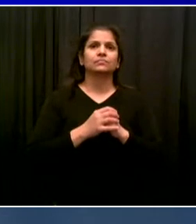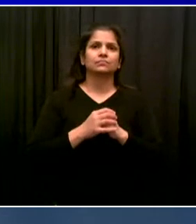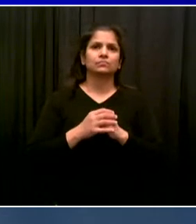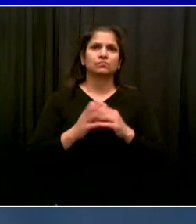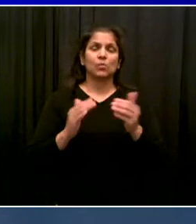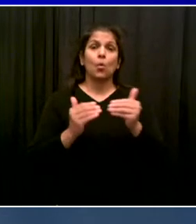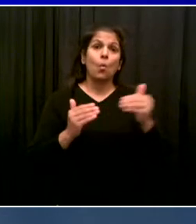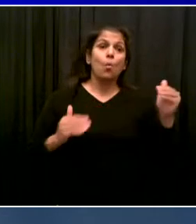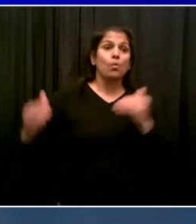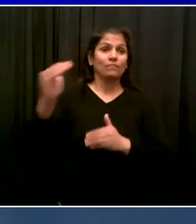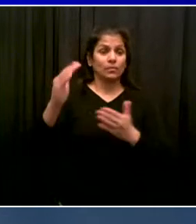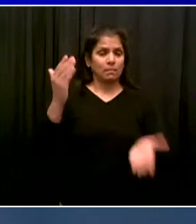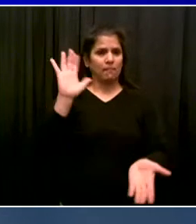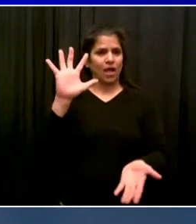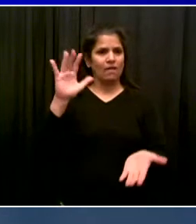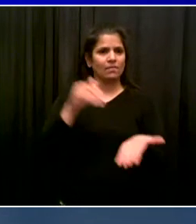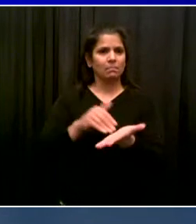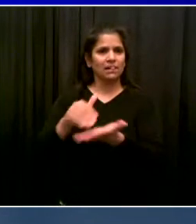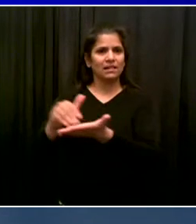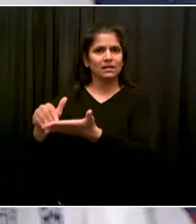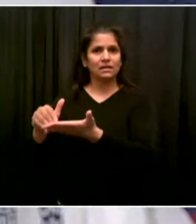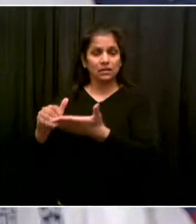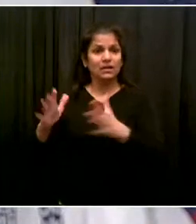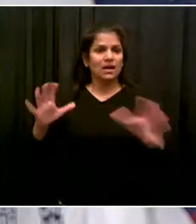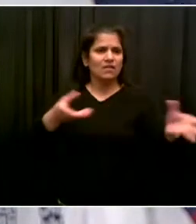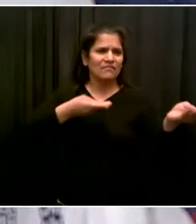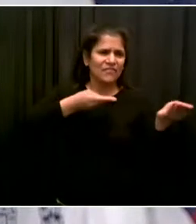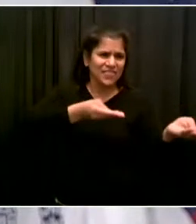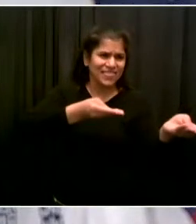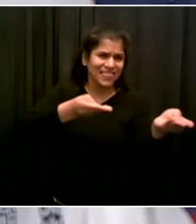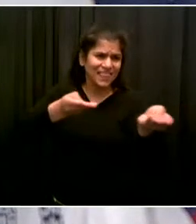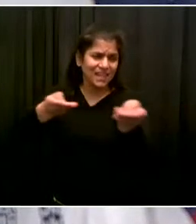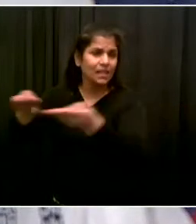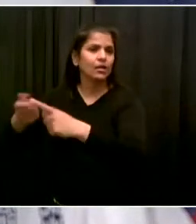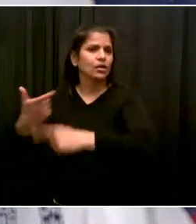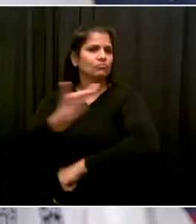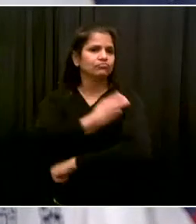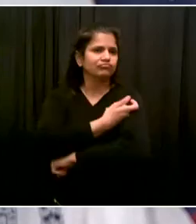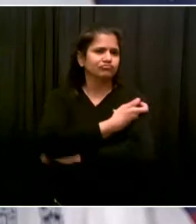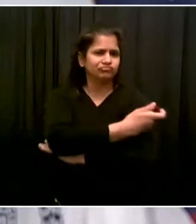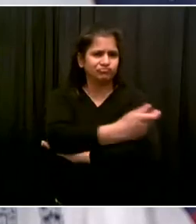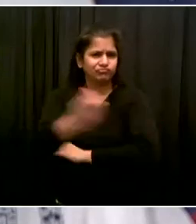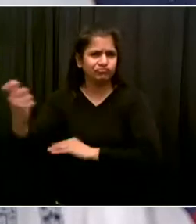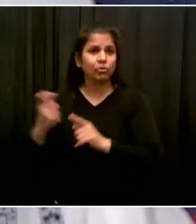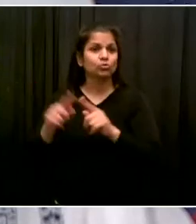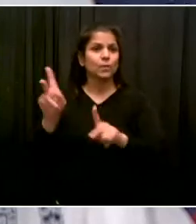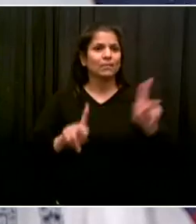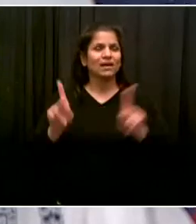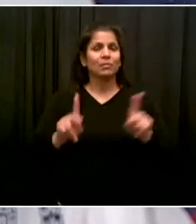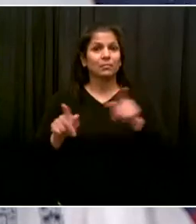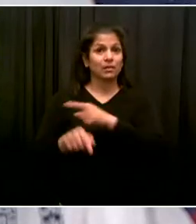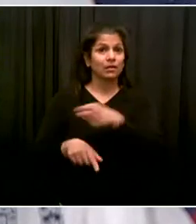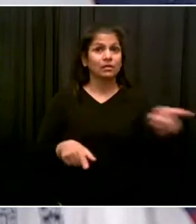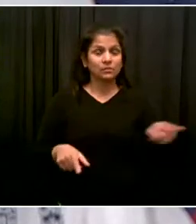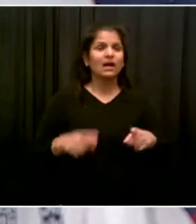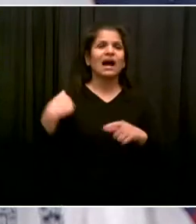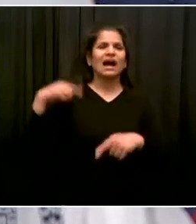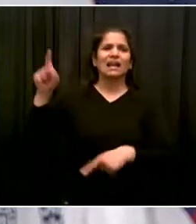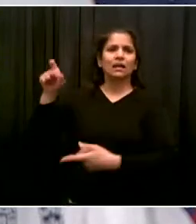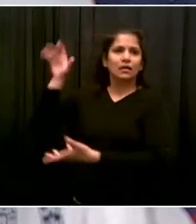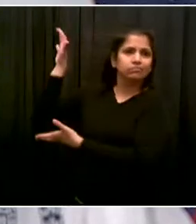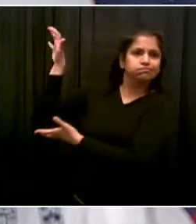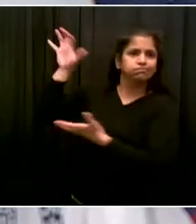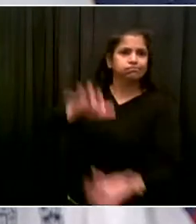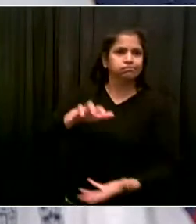until we beat this disease. Okay, so that's challenging news. Let me give you something that's just plain good